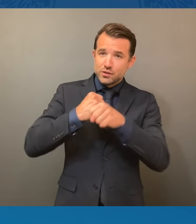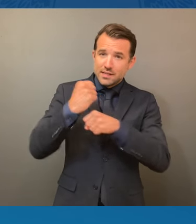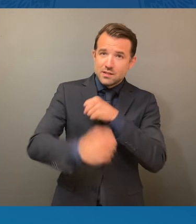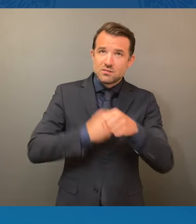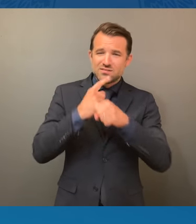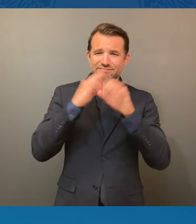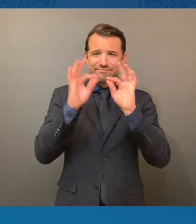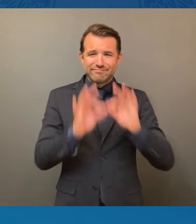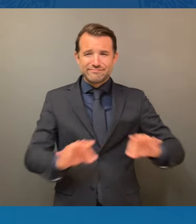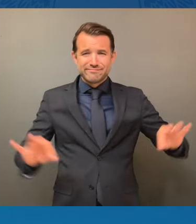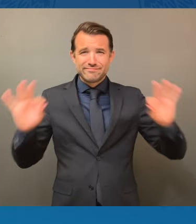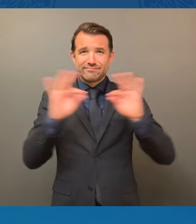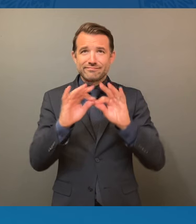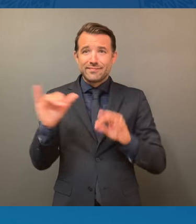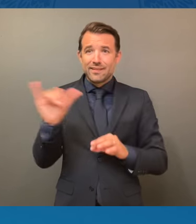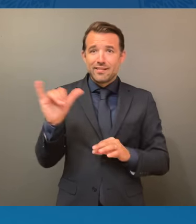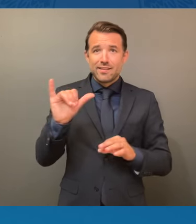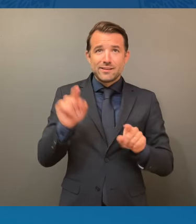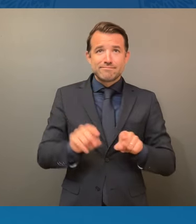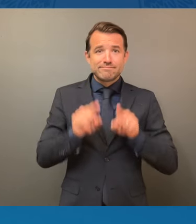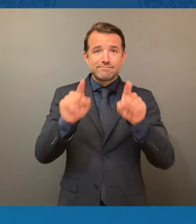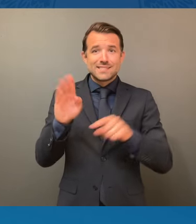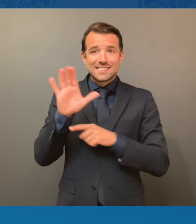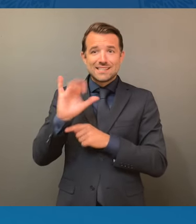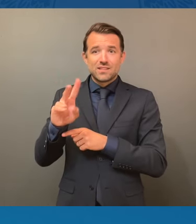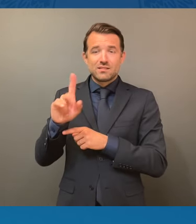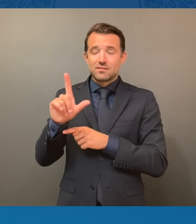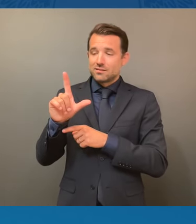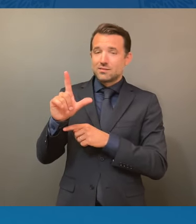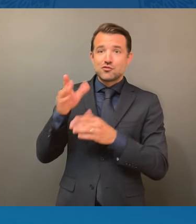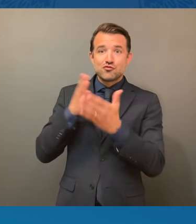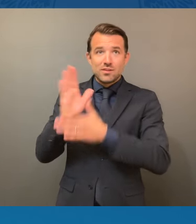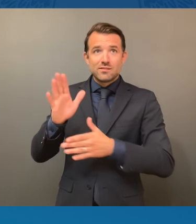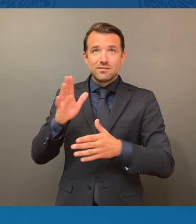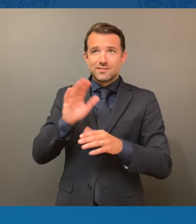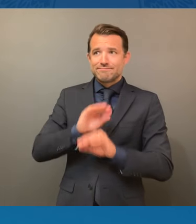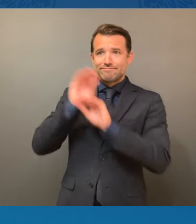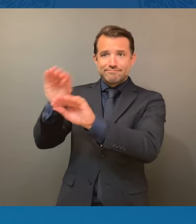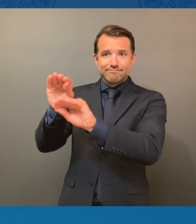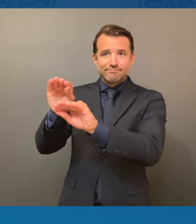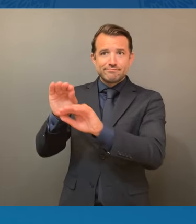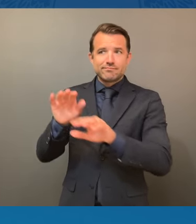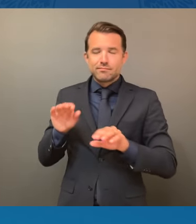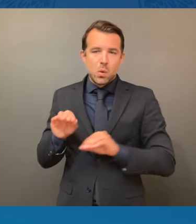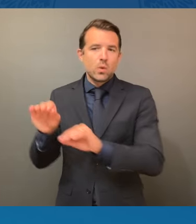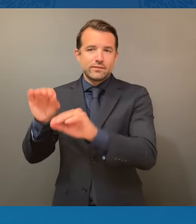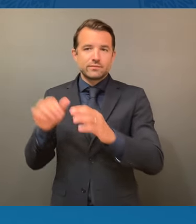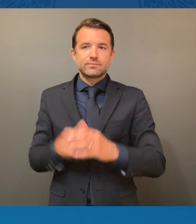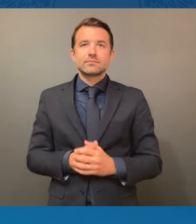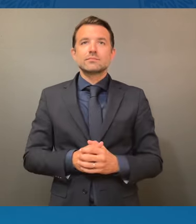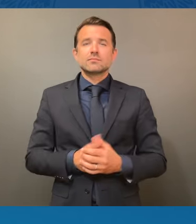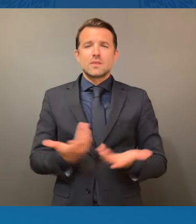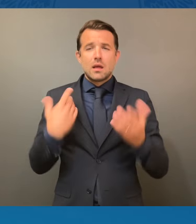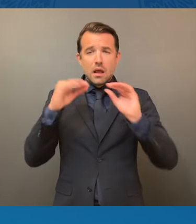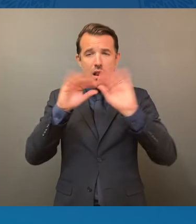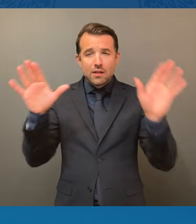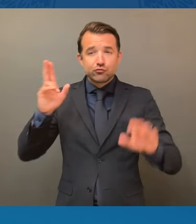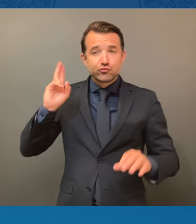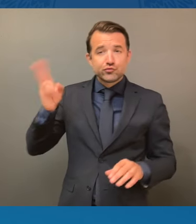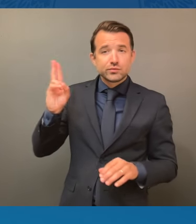movement. And as you know, it is because of a clear history of segregation,